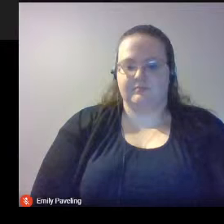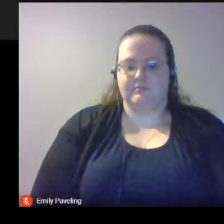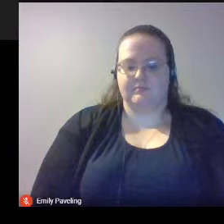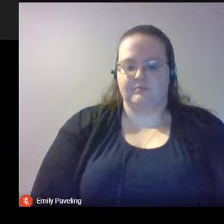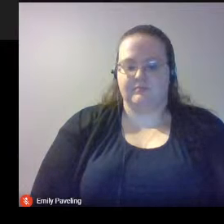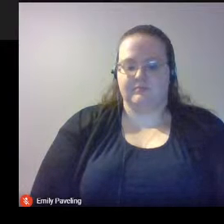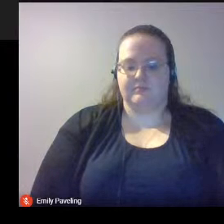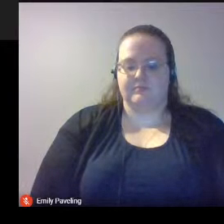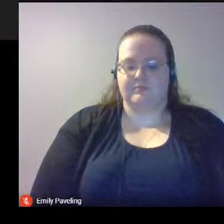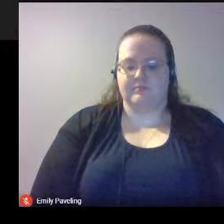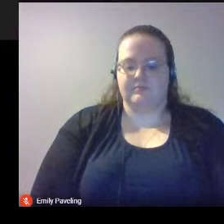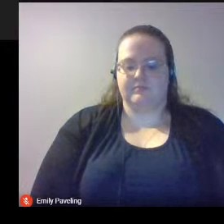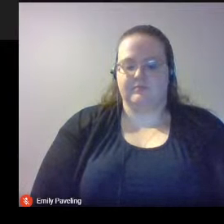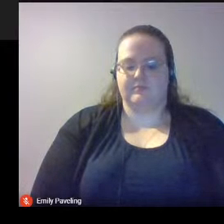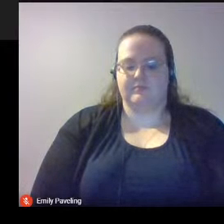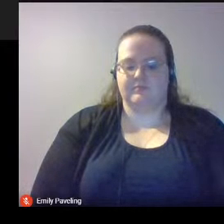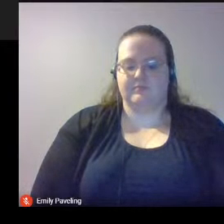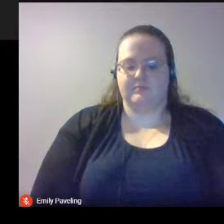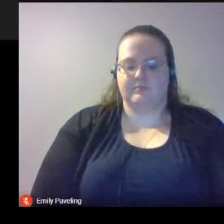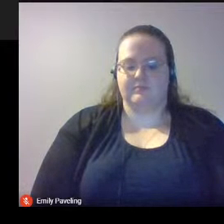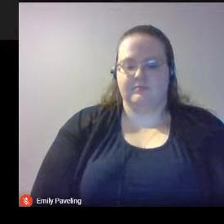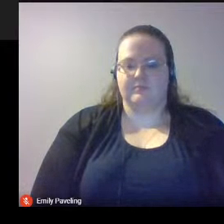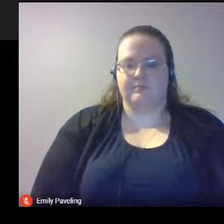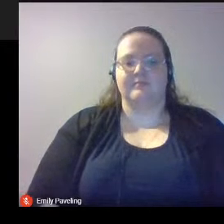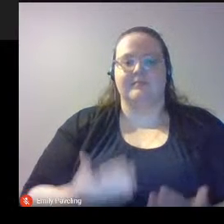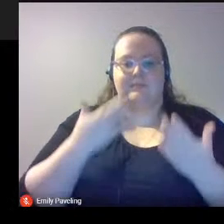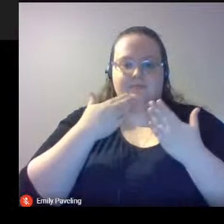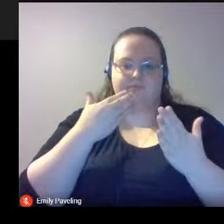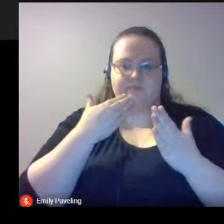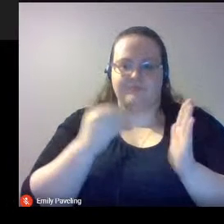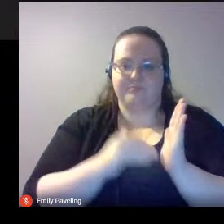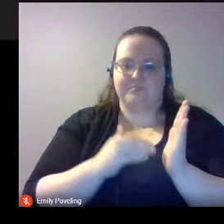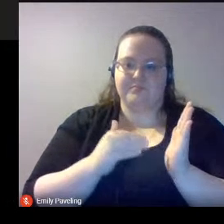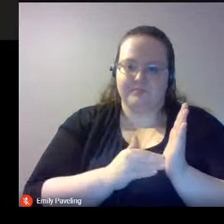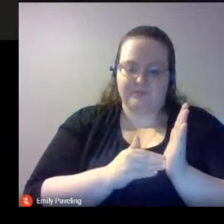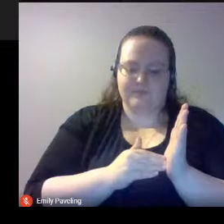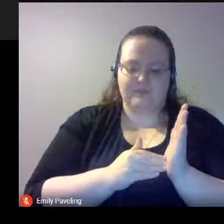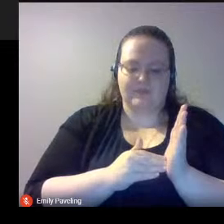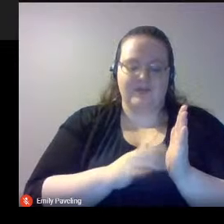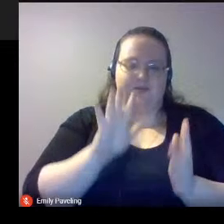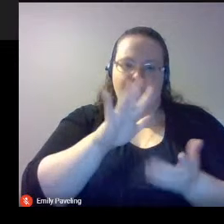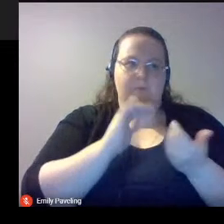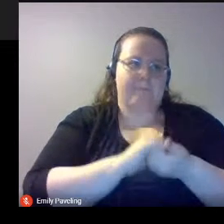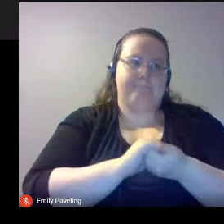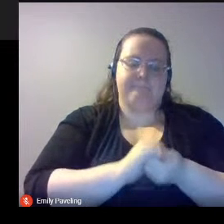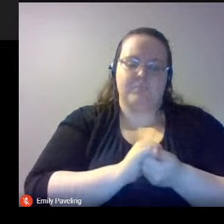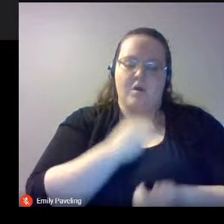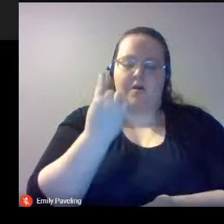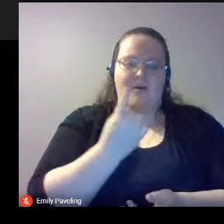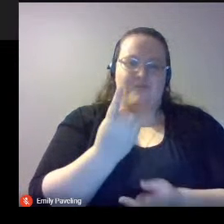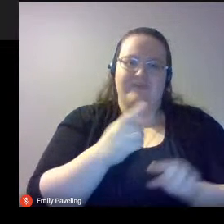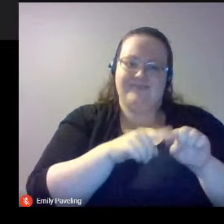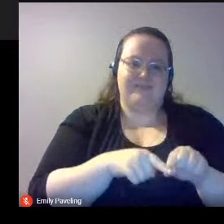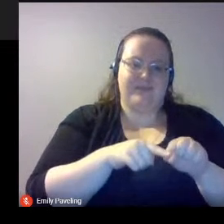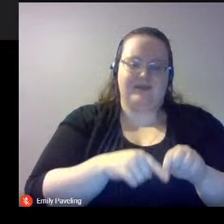Dr. Meghani, for the presentation this evening and for your ongoing partnership. We can always count on you. In the following slides, we will be speaking